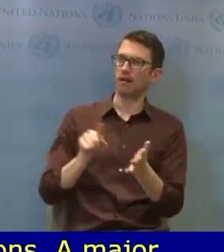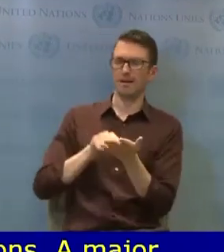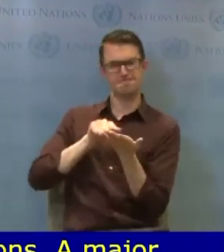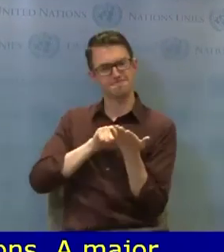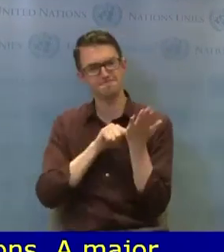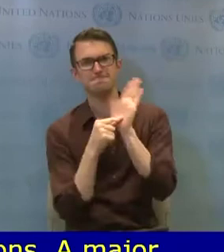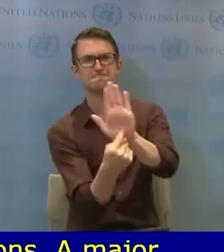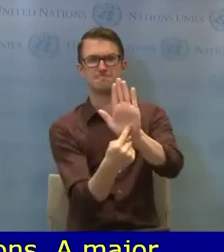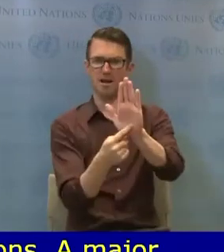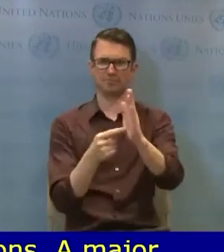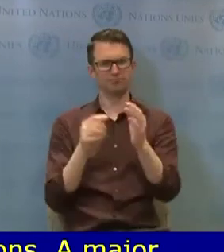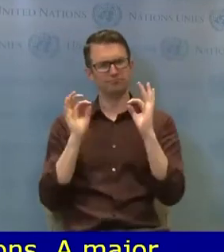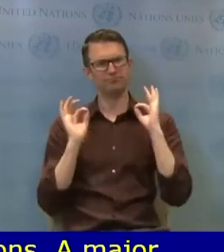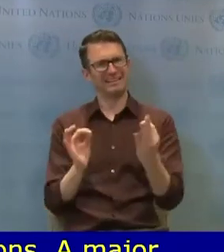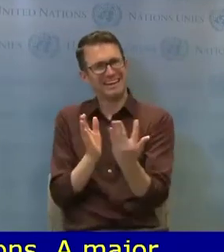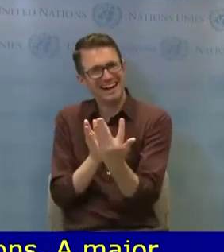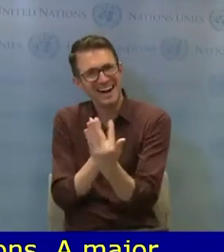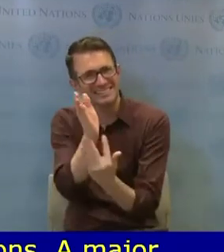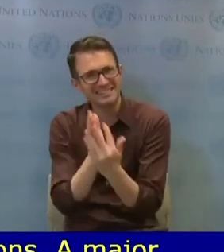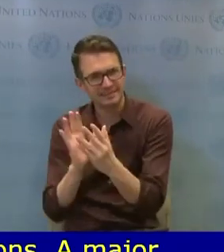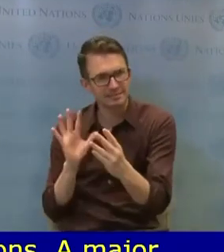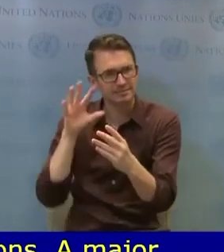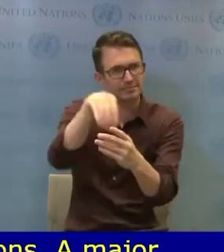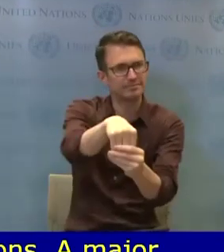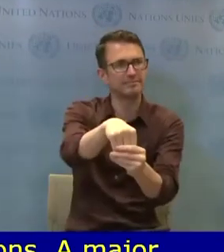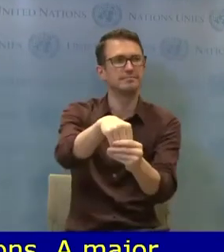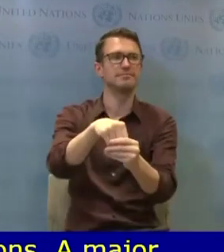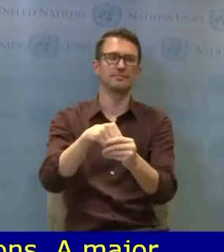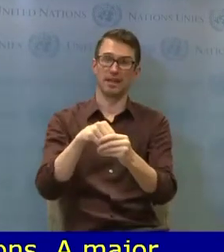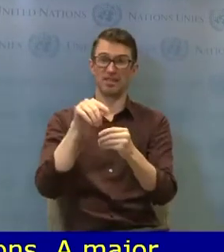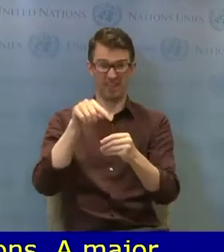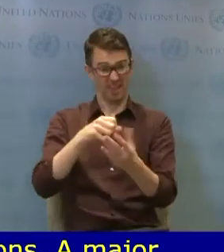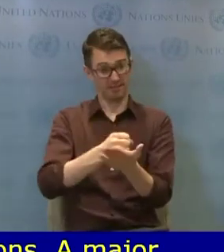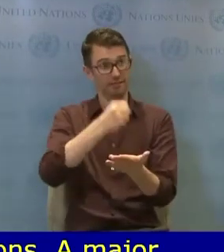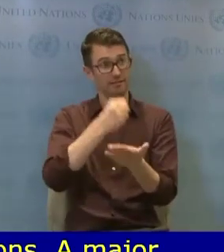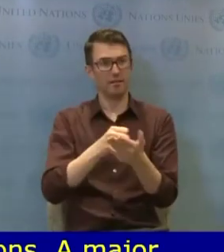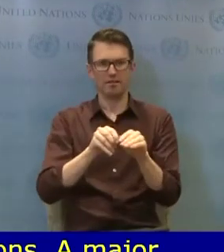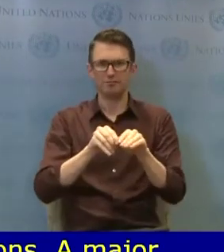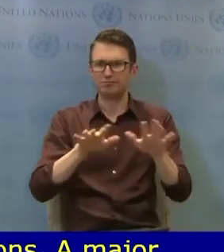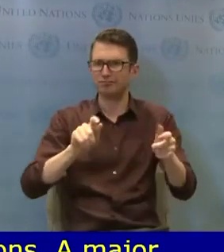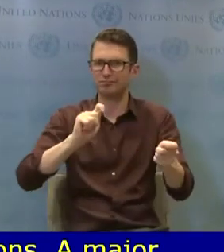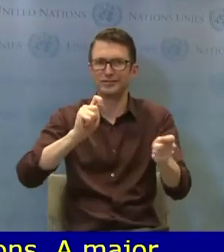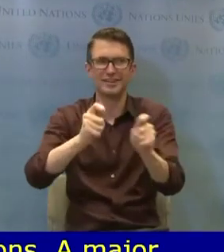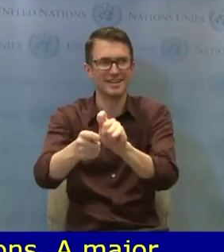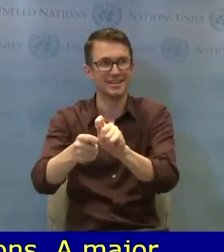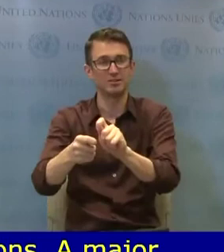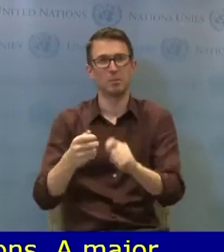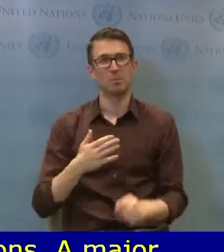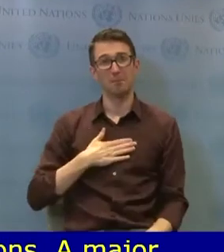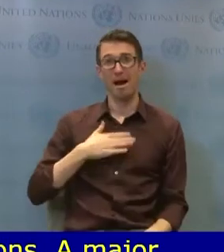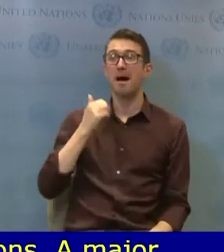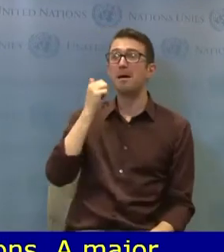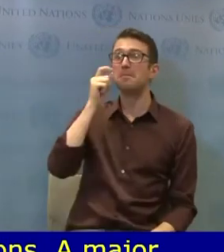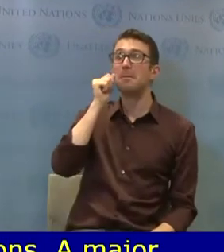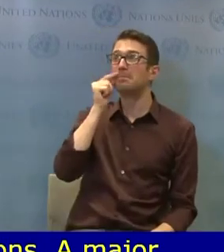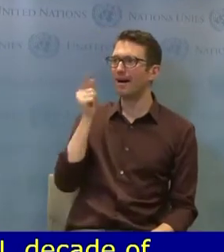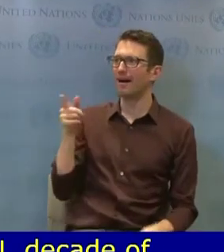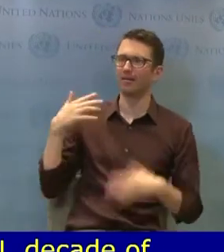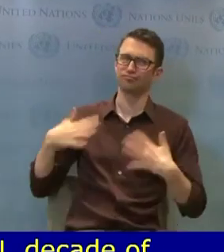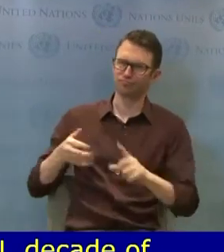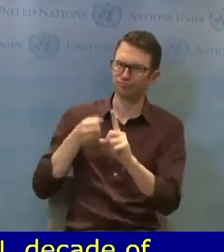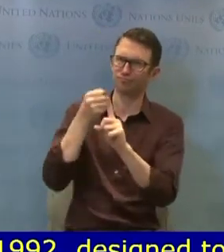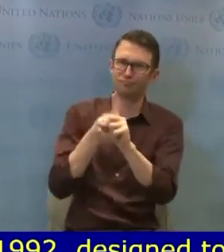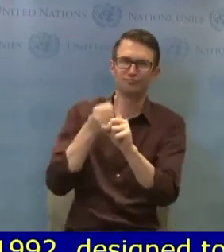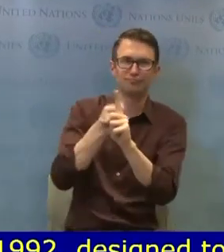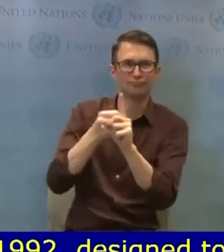all. Ambassador Kikia helped steer this timely UN initiative forward. According to friends who well remember